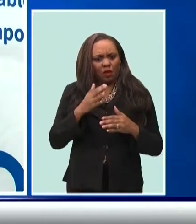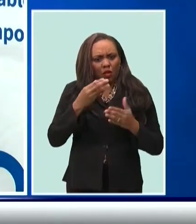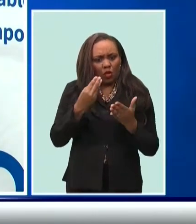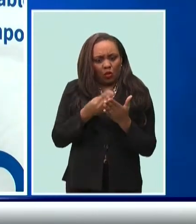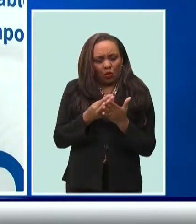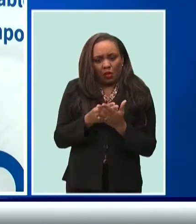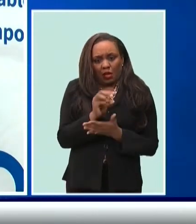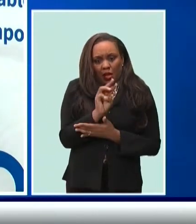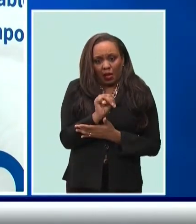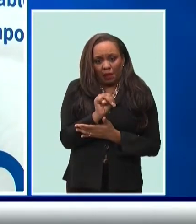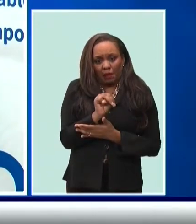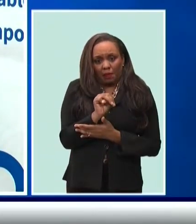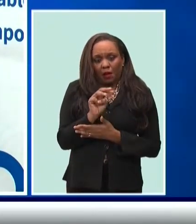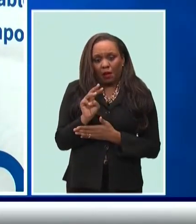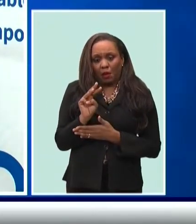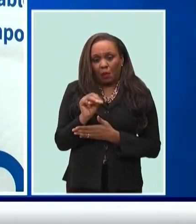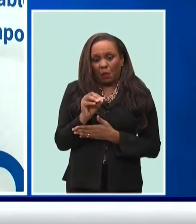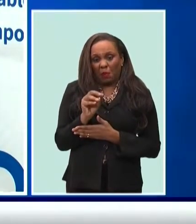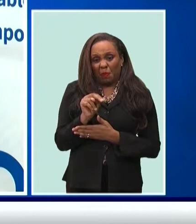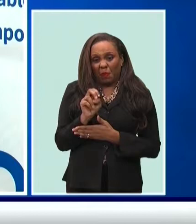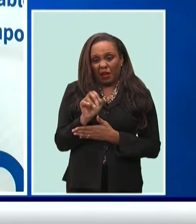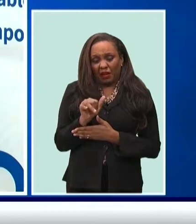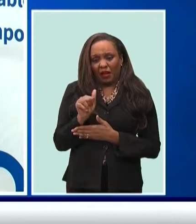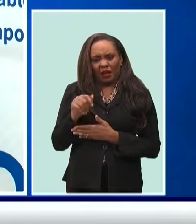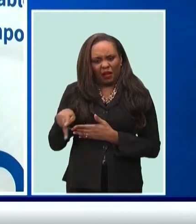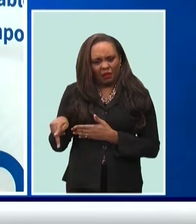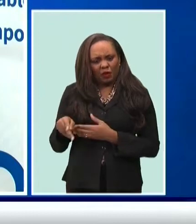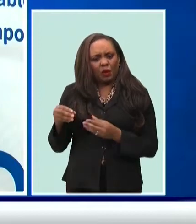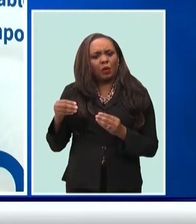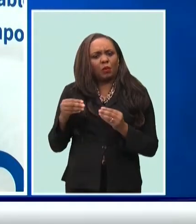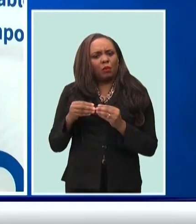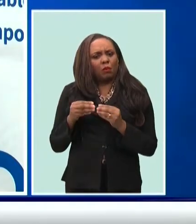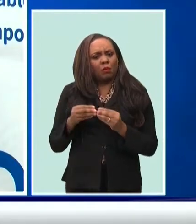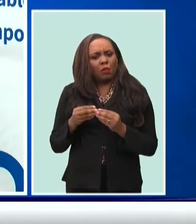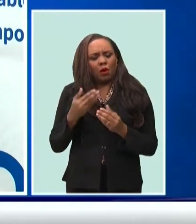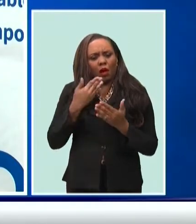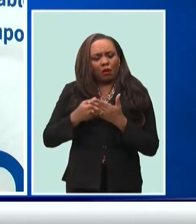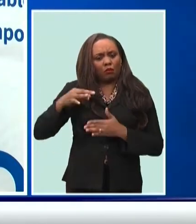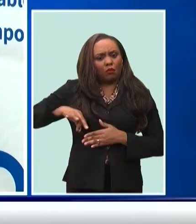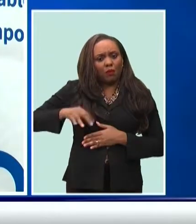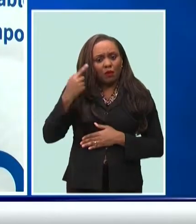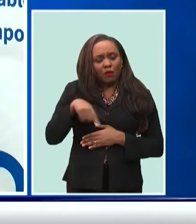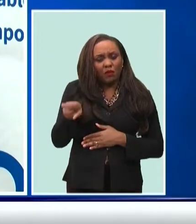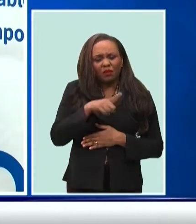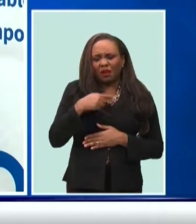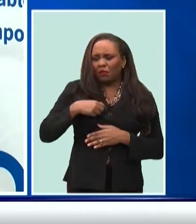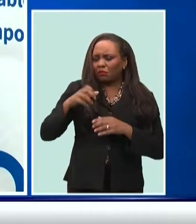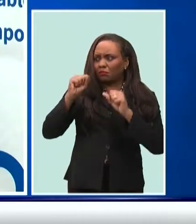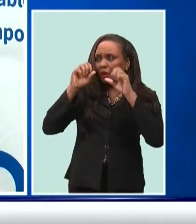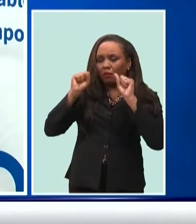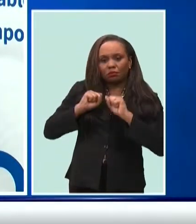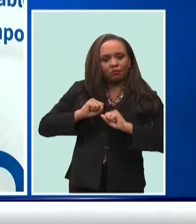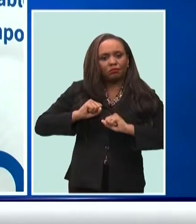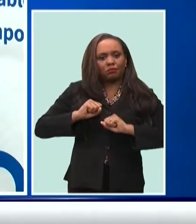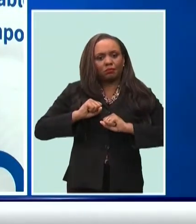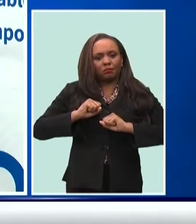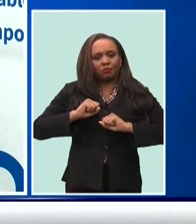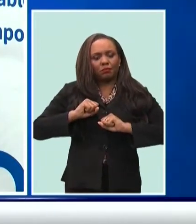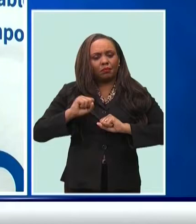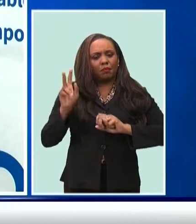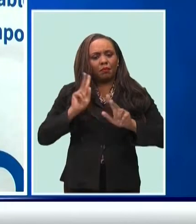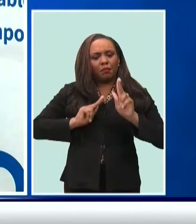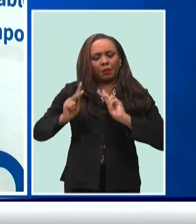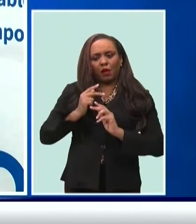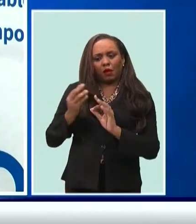people that provides them with utility and convenience. You know, even here, we're surprised at some of the feedback we get on the wallet.